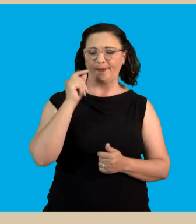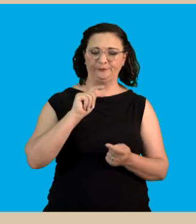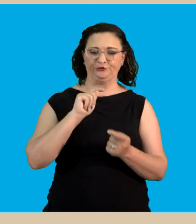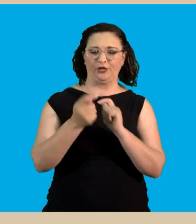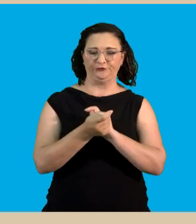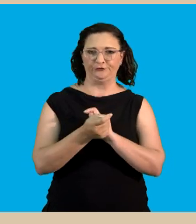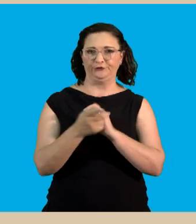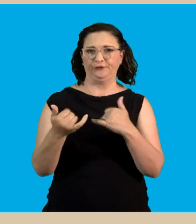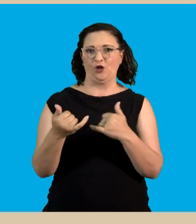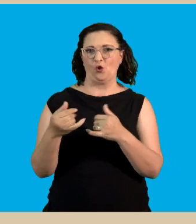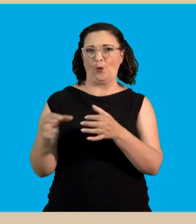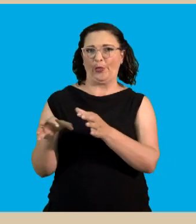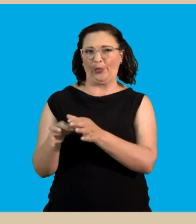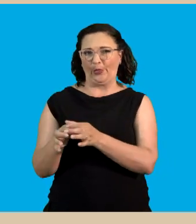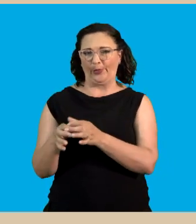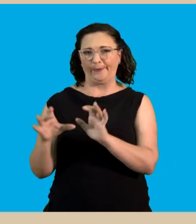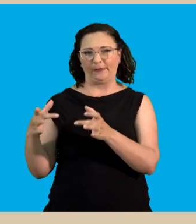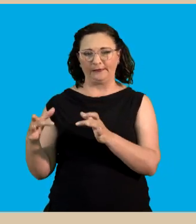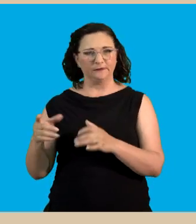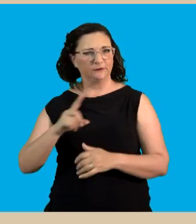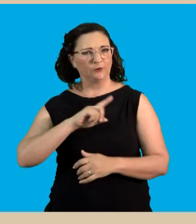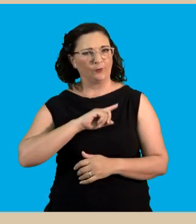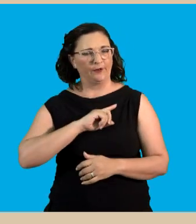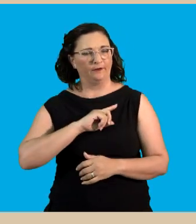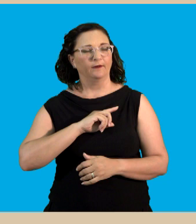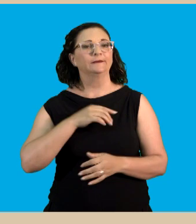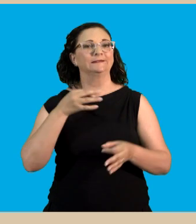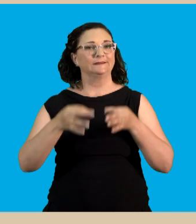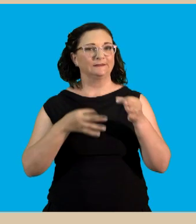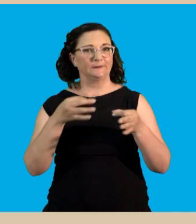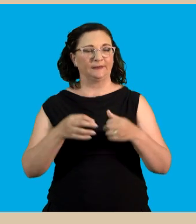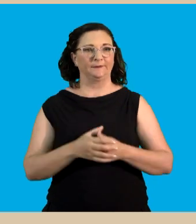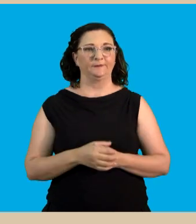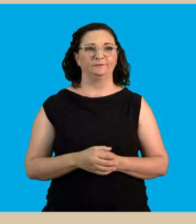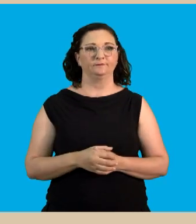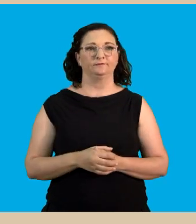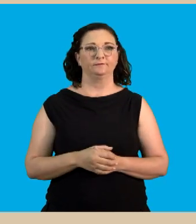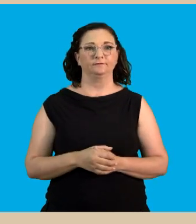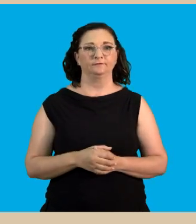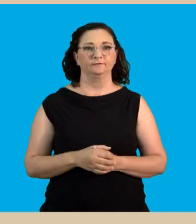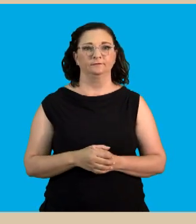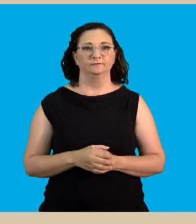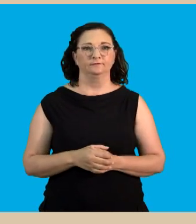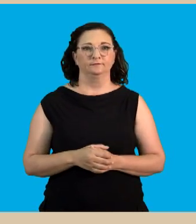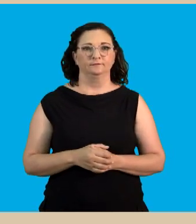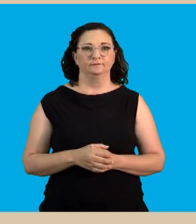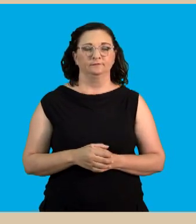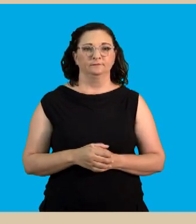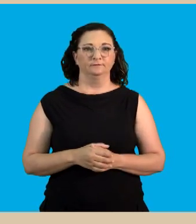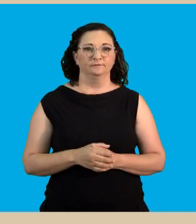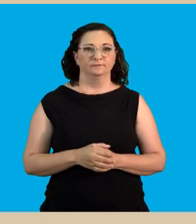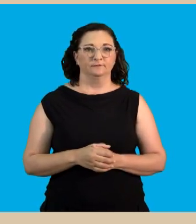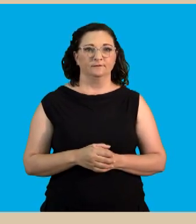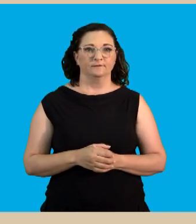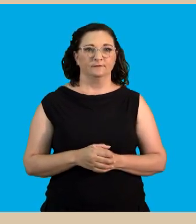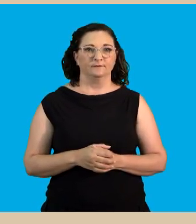planet. All right, explain why Pluto was reclassified as a dwarf planet. What did we say? Because it is